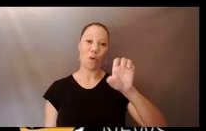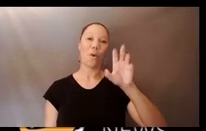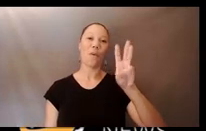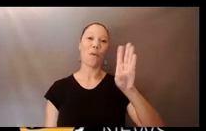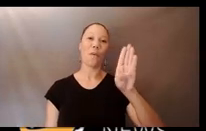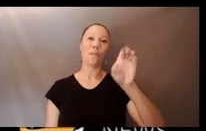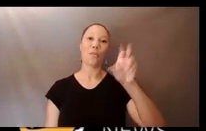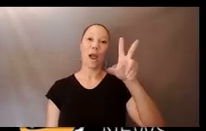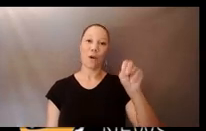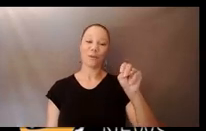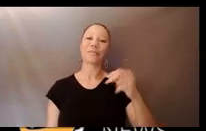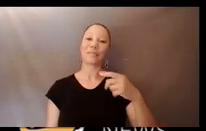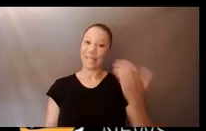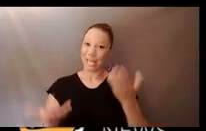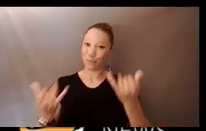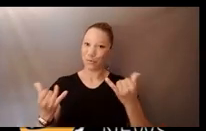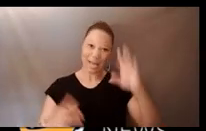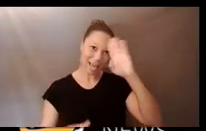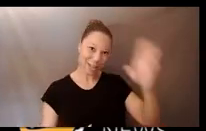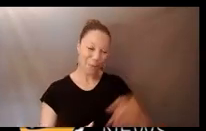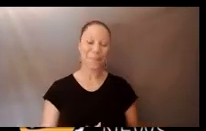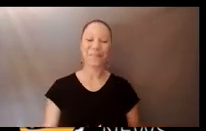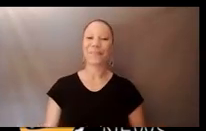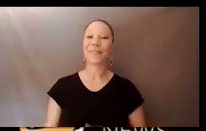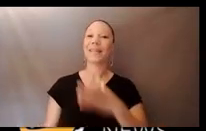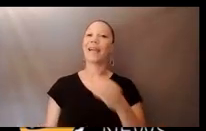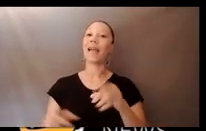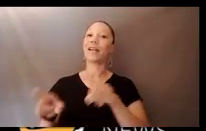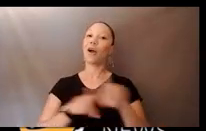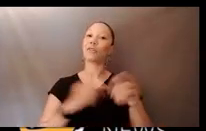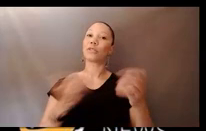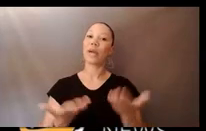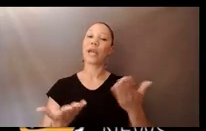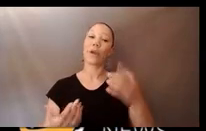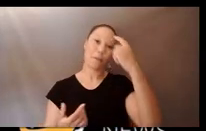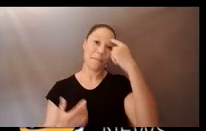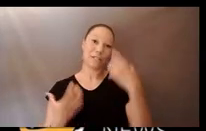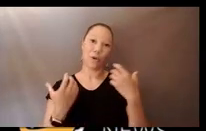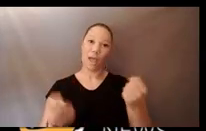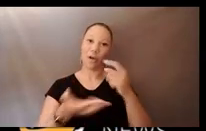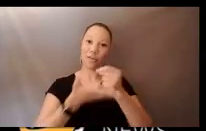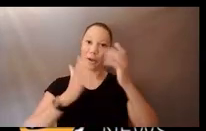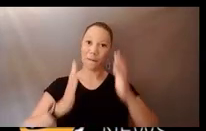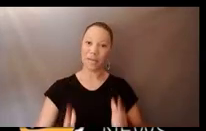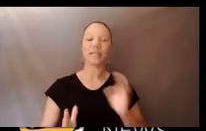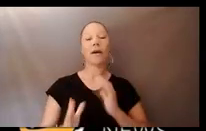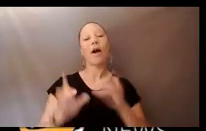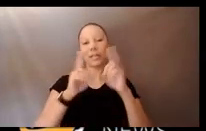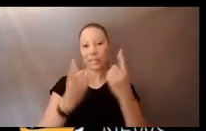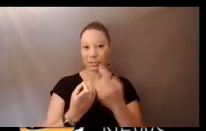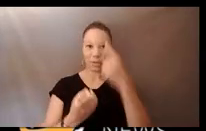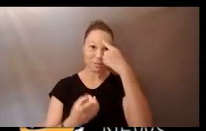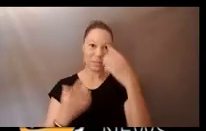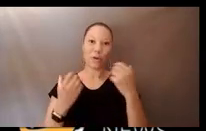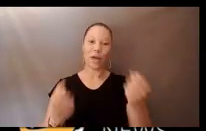well. Hello. And we also have with us our mental health therapist, our district mental health therapist,